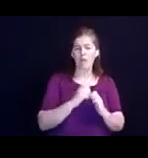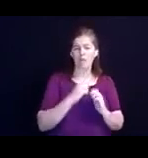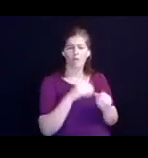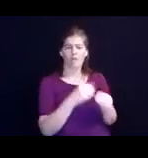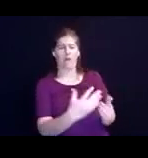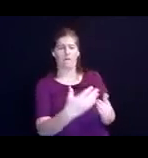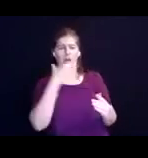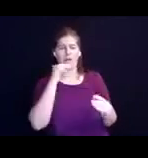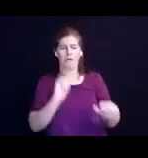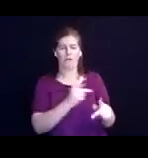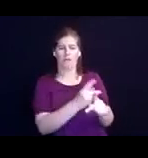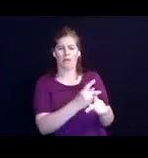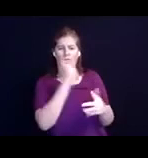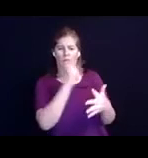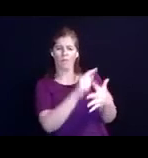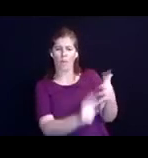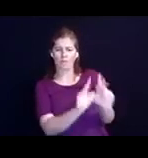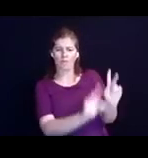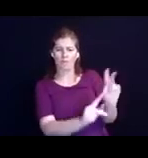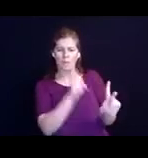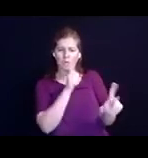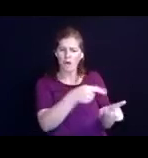best possible care to those individuals